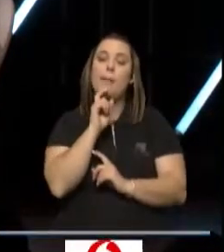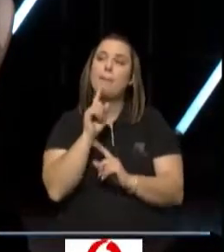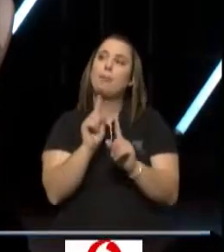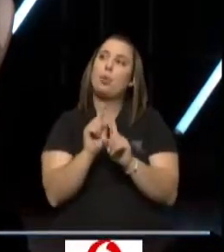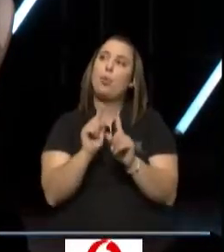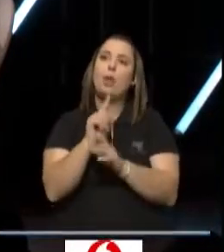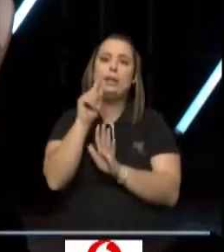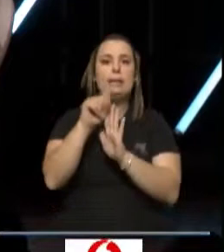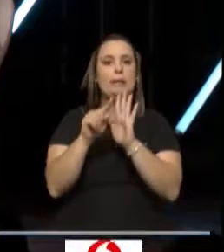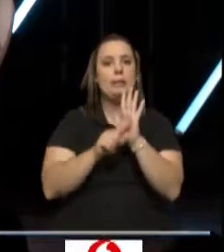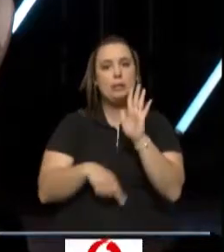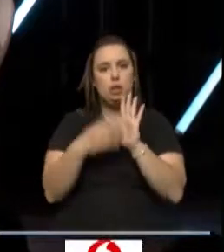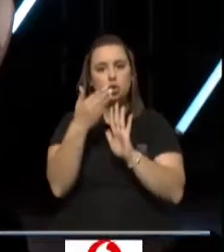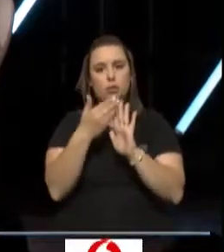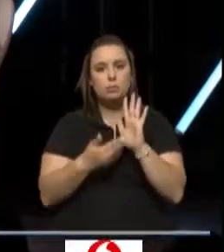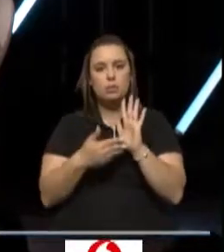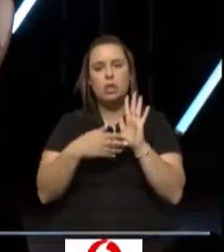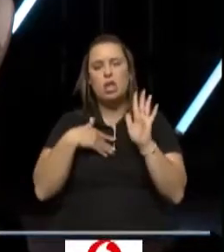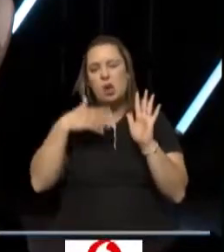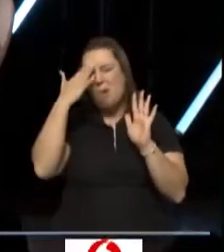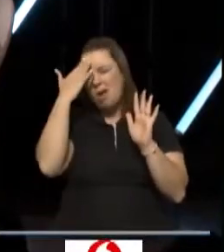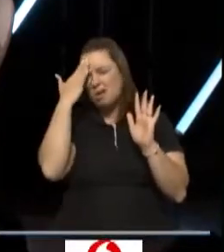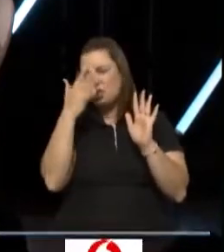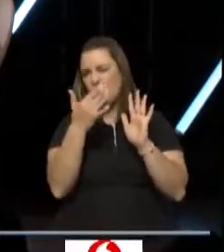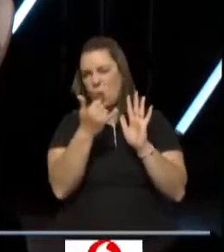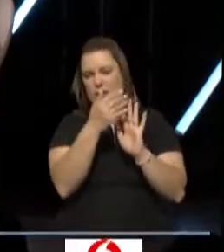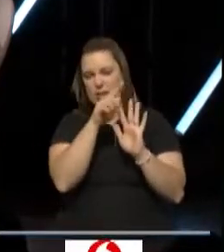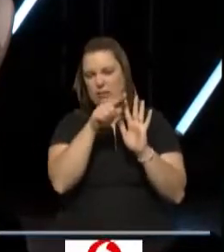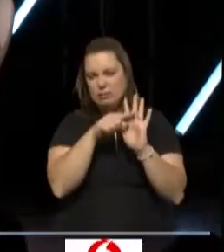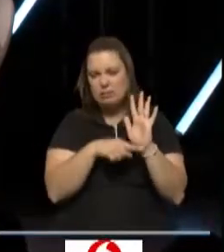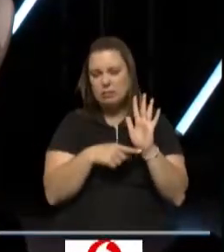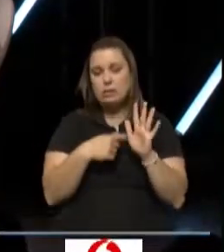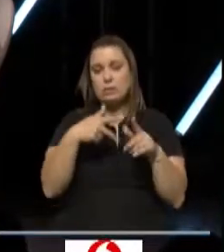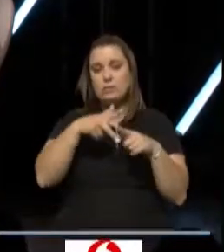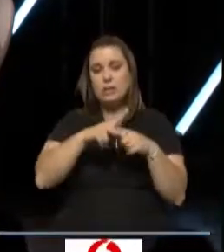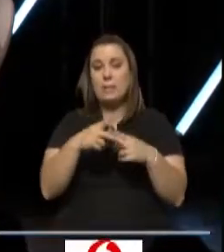a package of digital services, which is